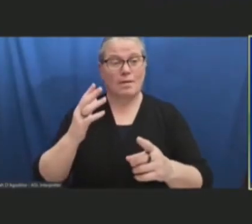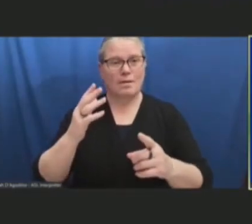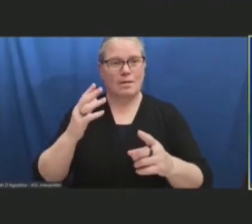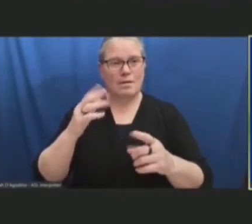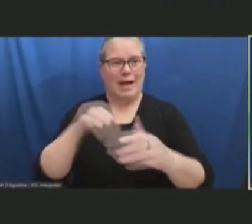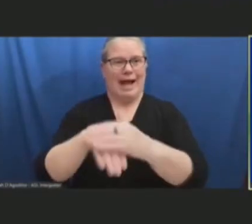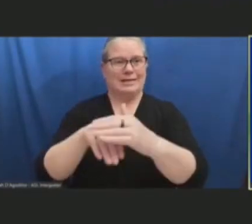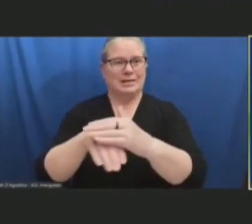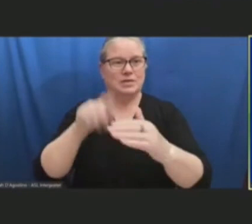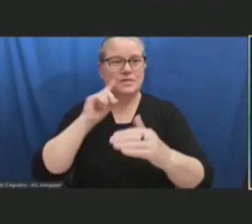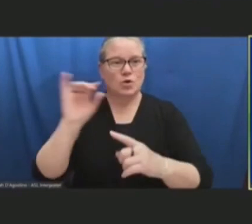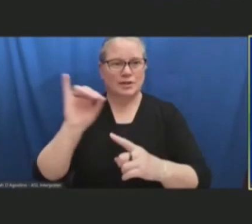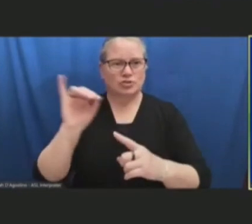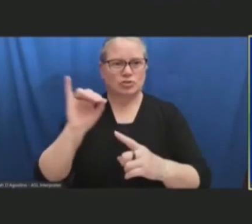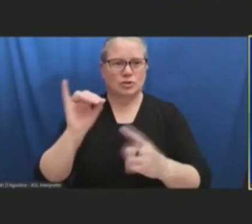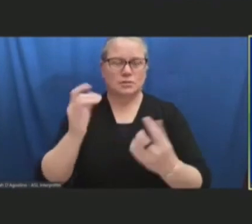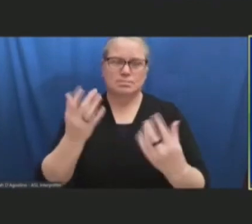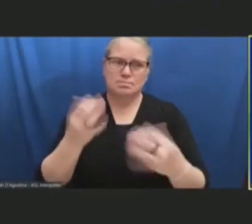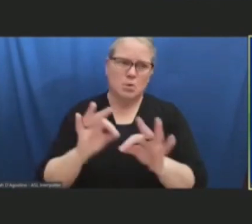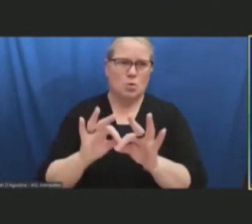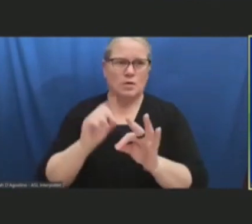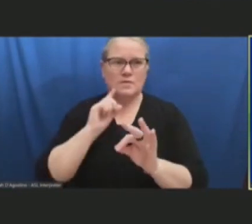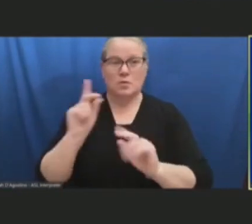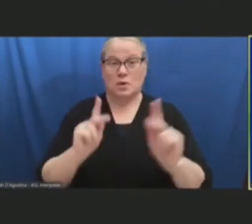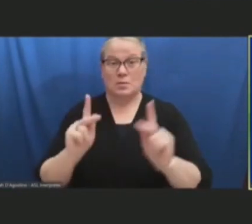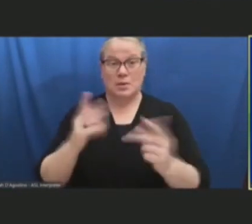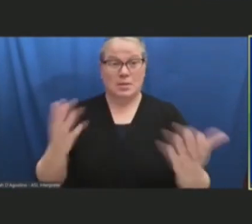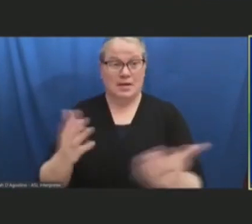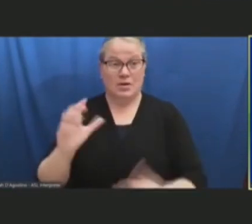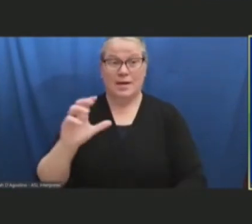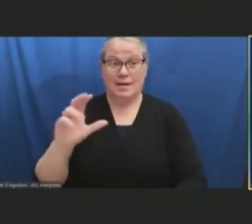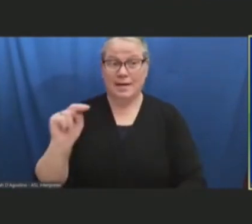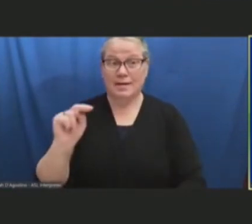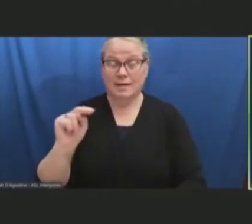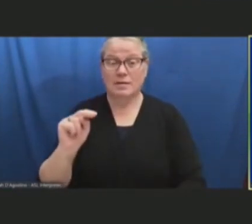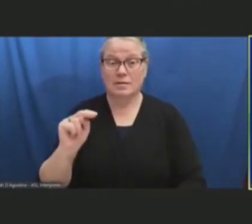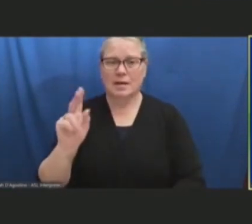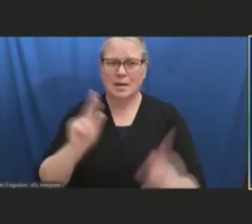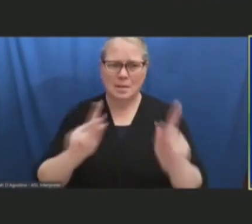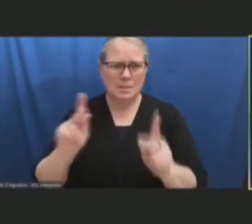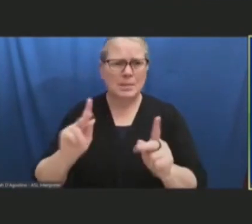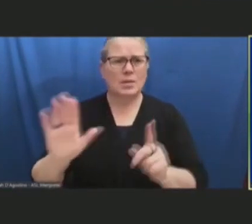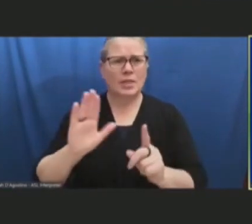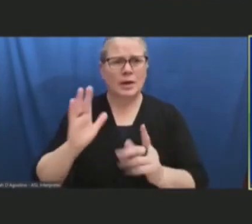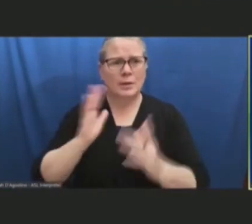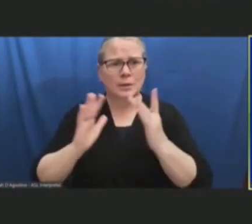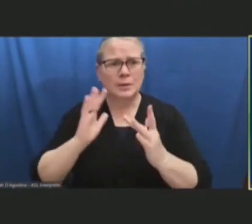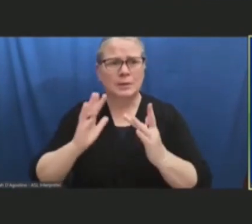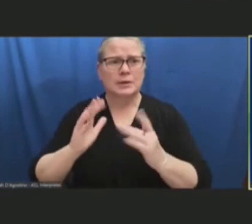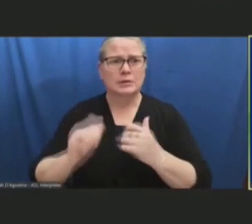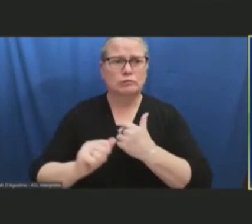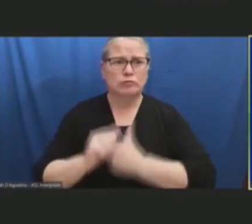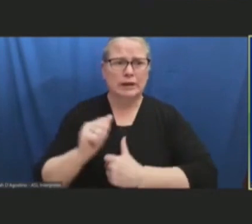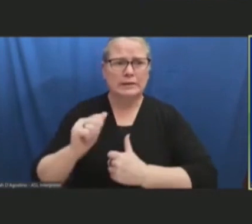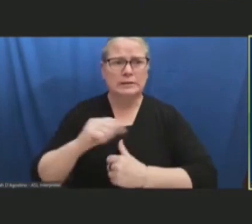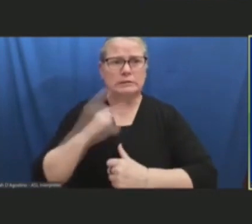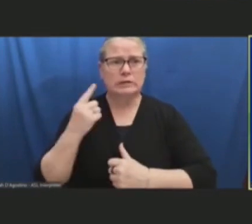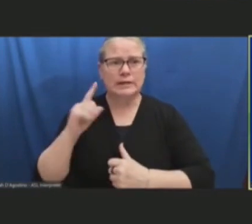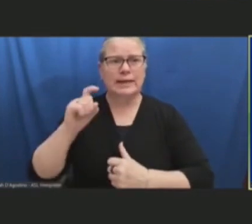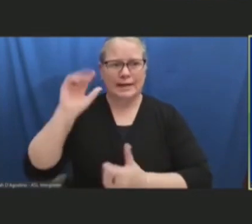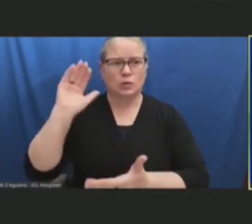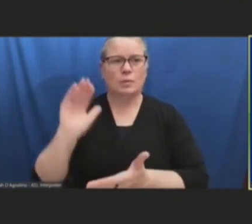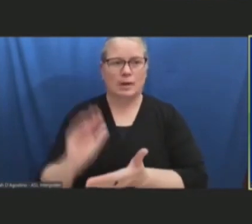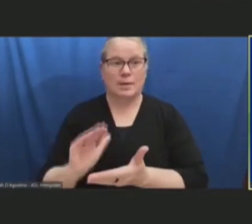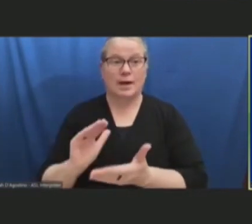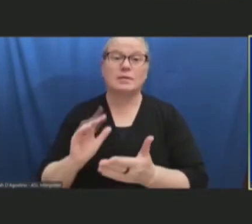vitally important to the citizens of our state. People need to be able to minimize their risks, and this is especially important, as